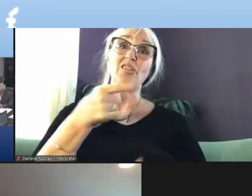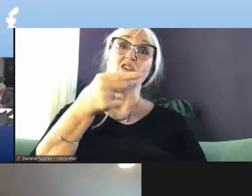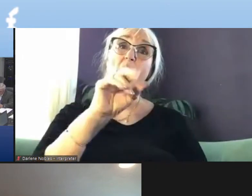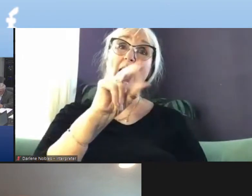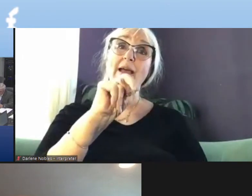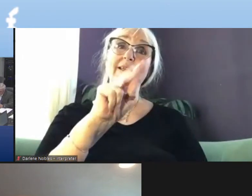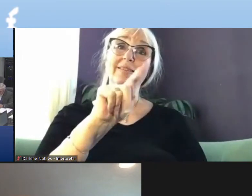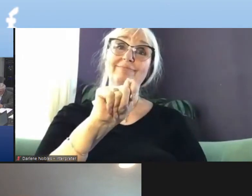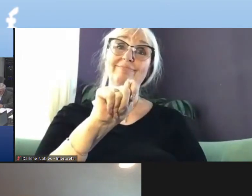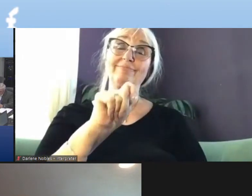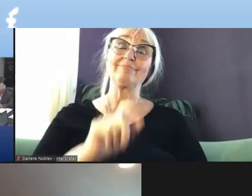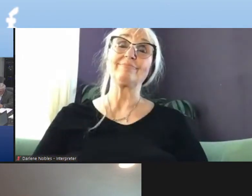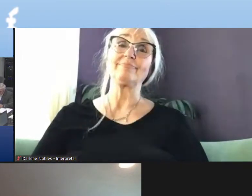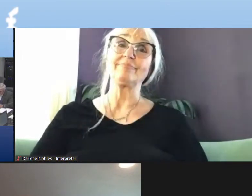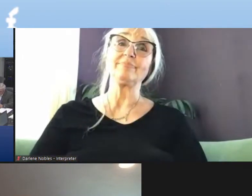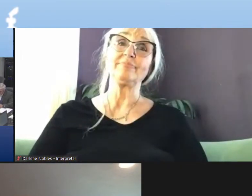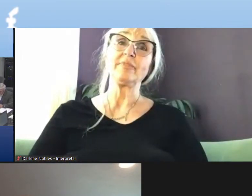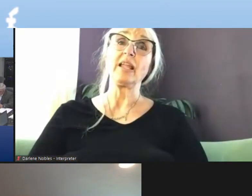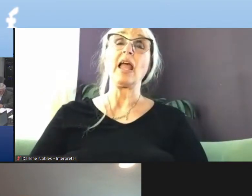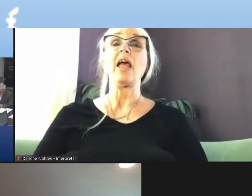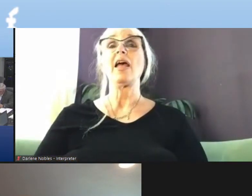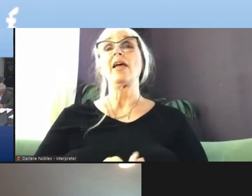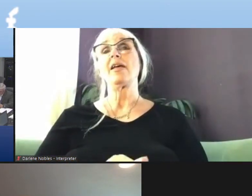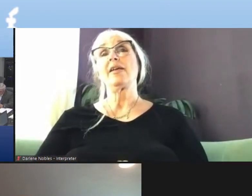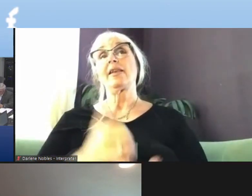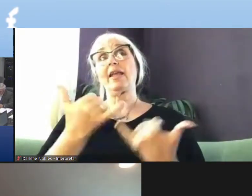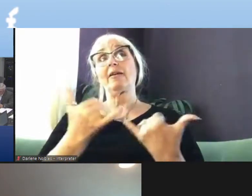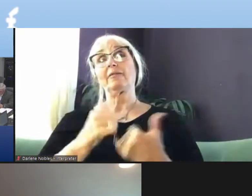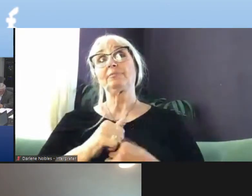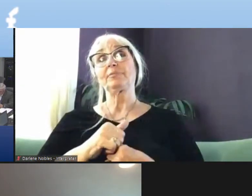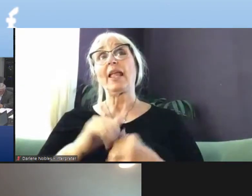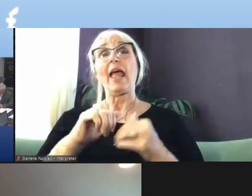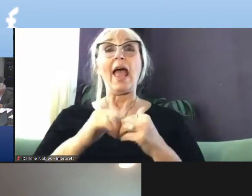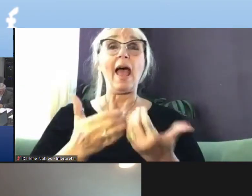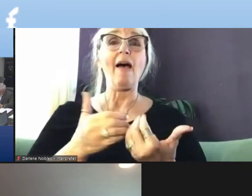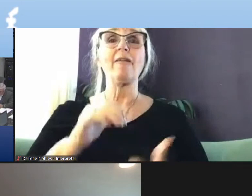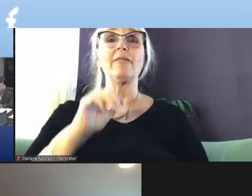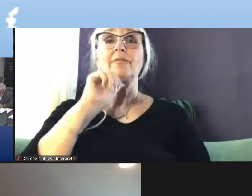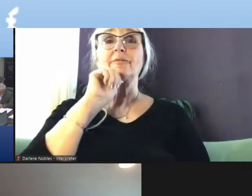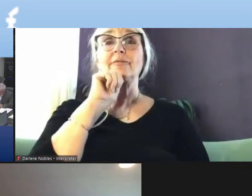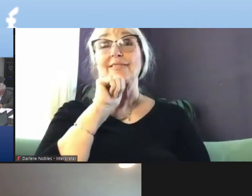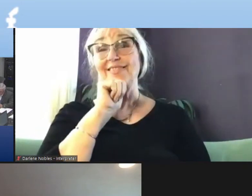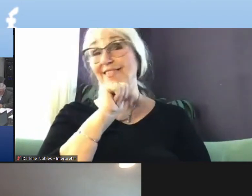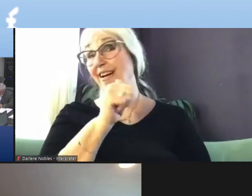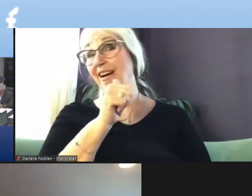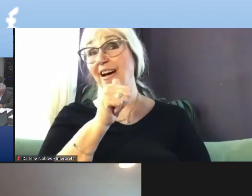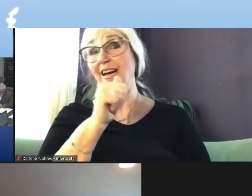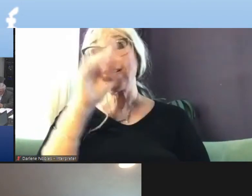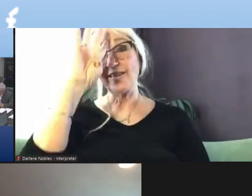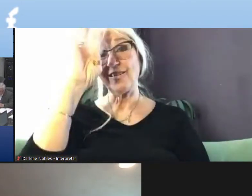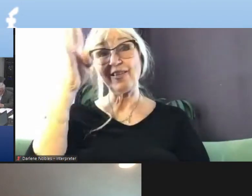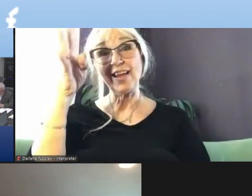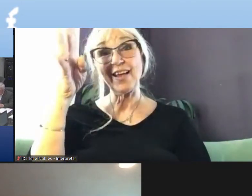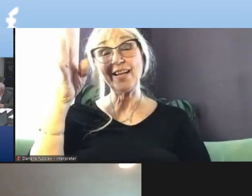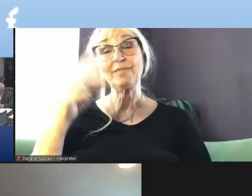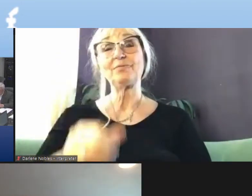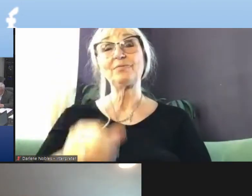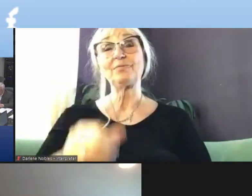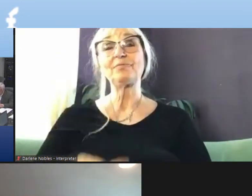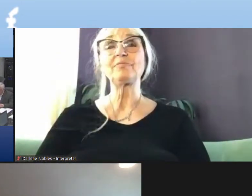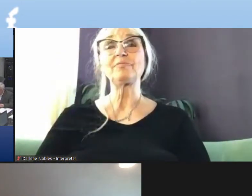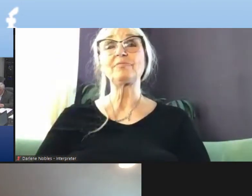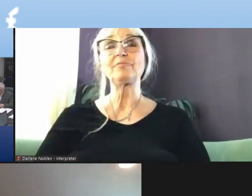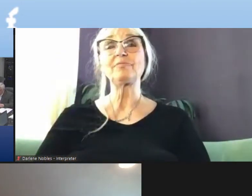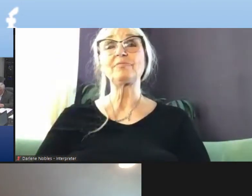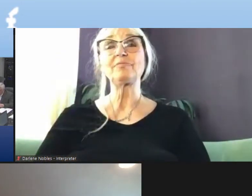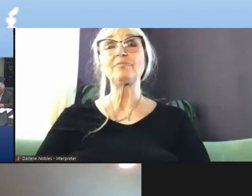The way to not create unreasonable expectations